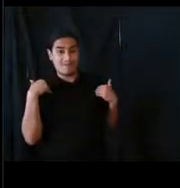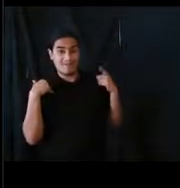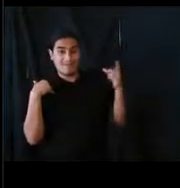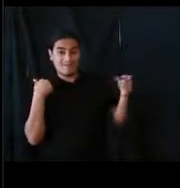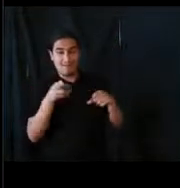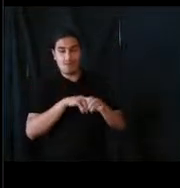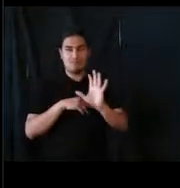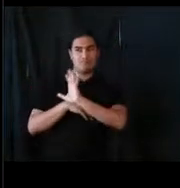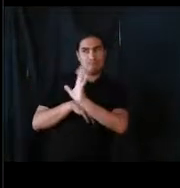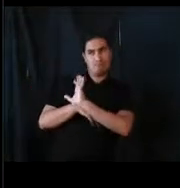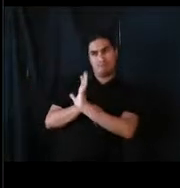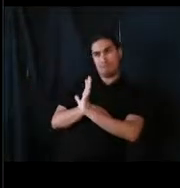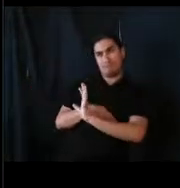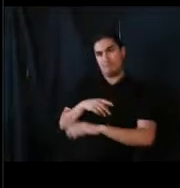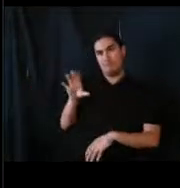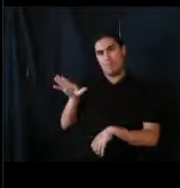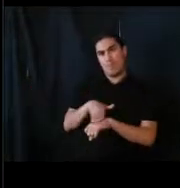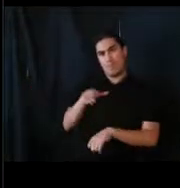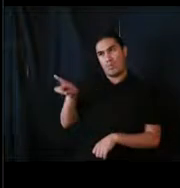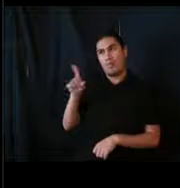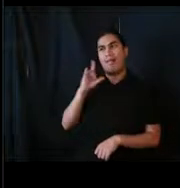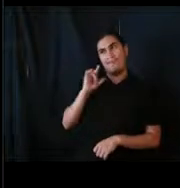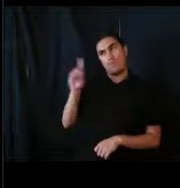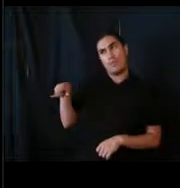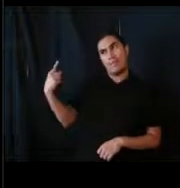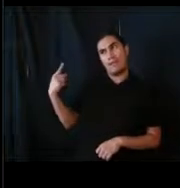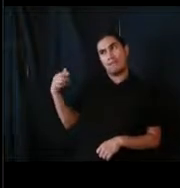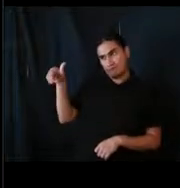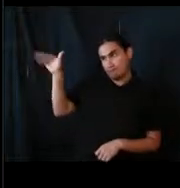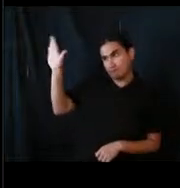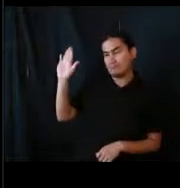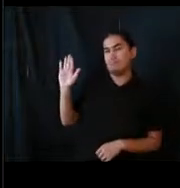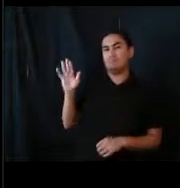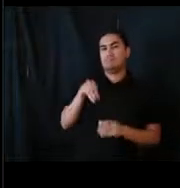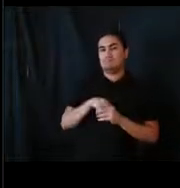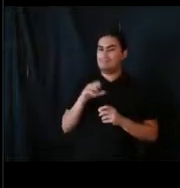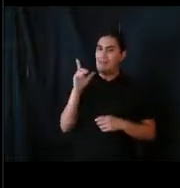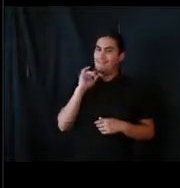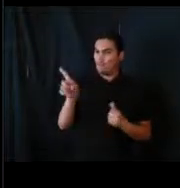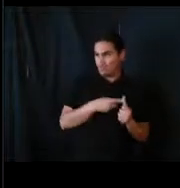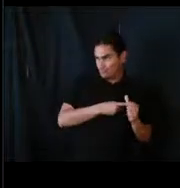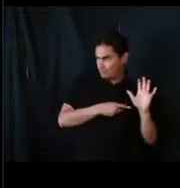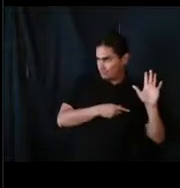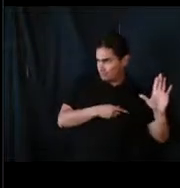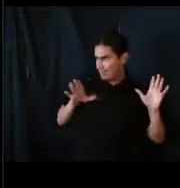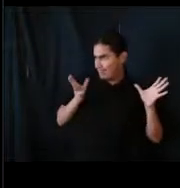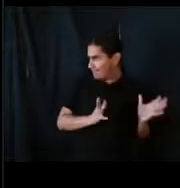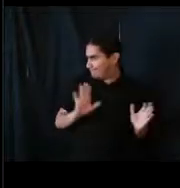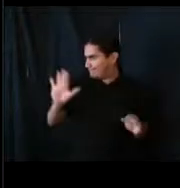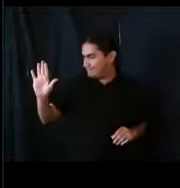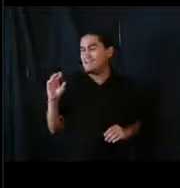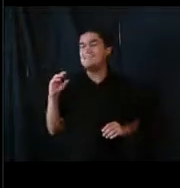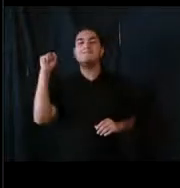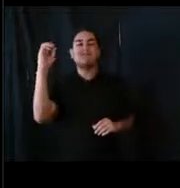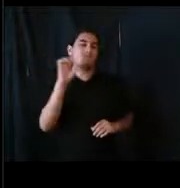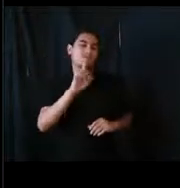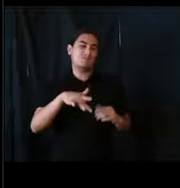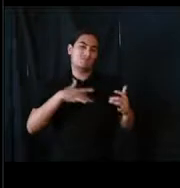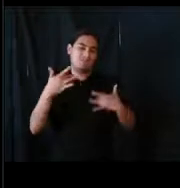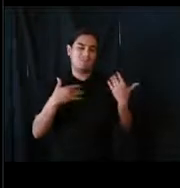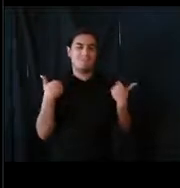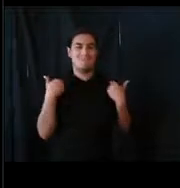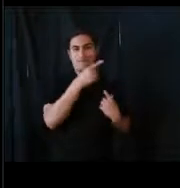team i said hey slowly roll she's california all right back off let's get her in california here for a little while um but actually i'm very excited to